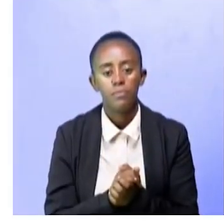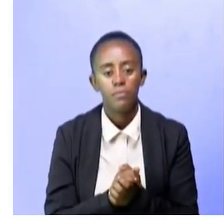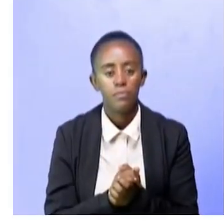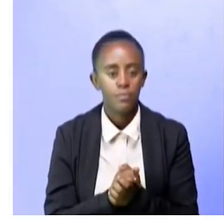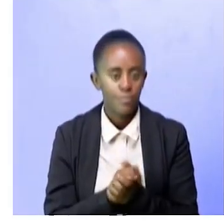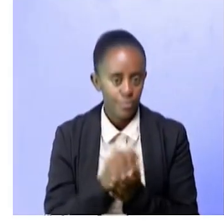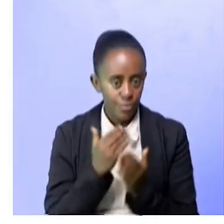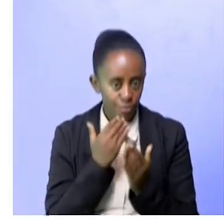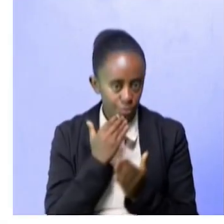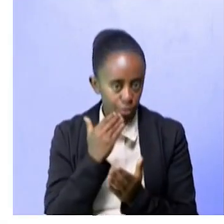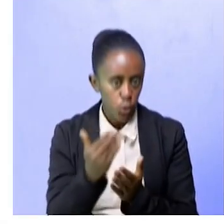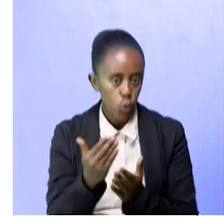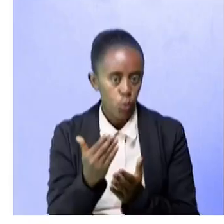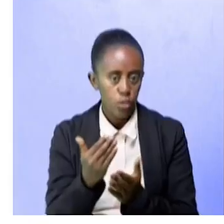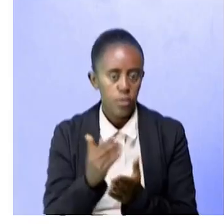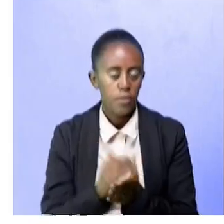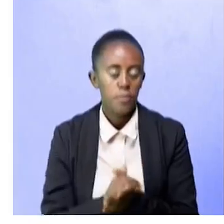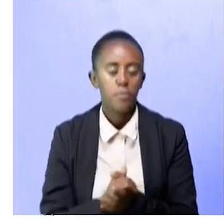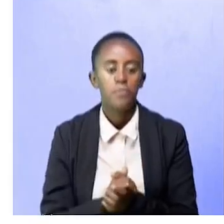Good.